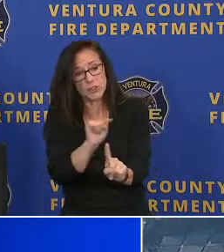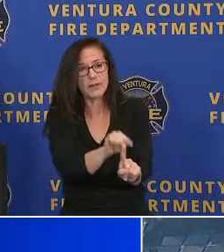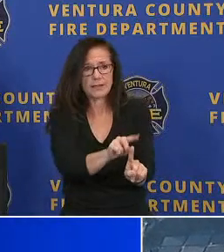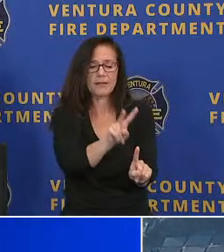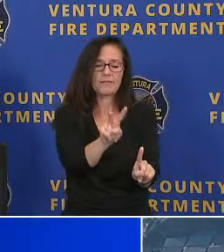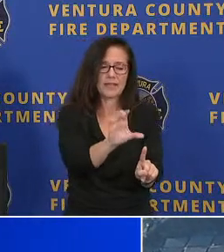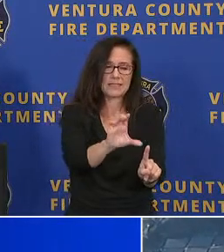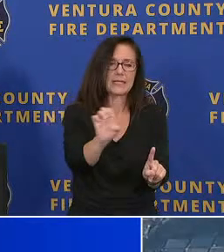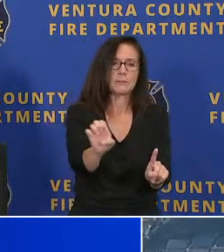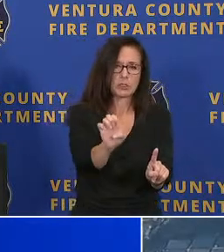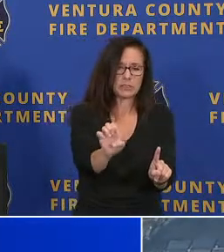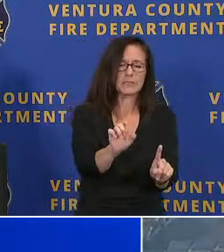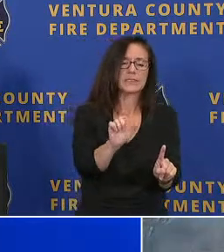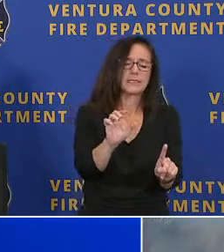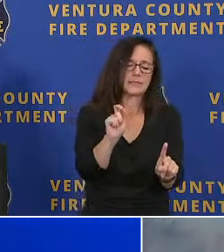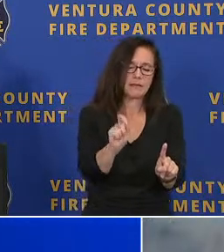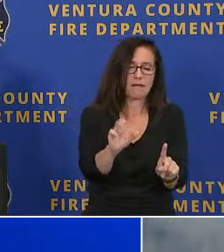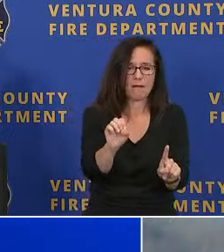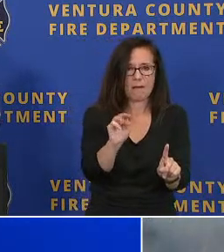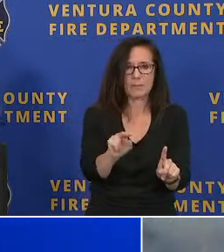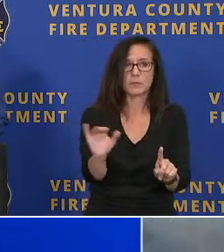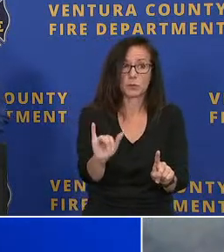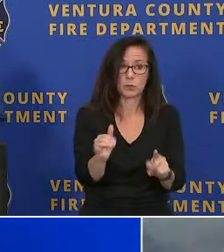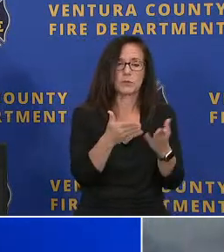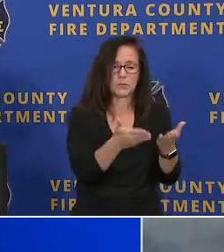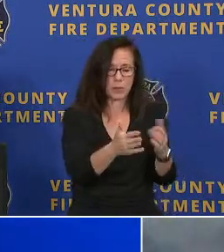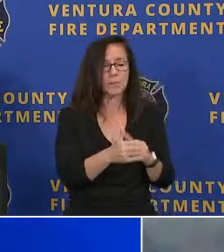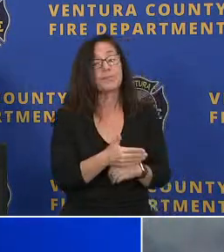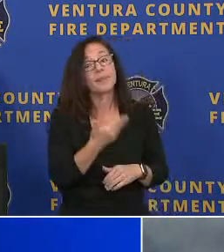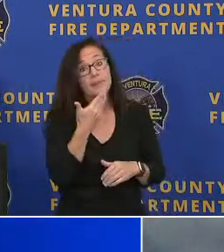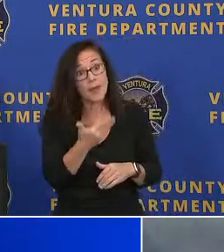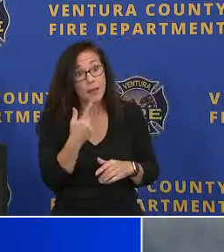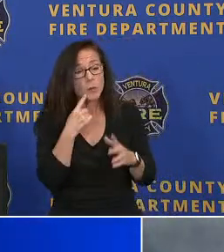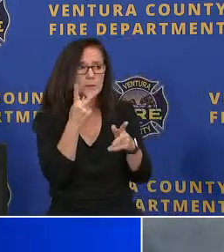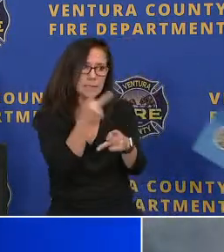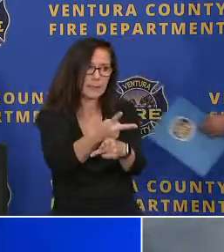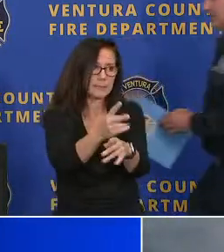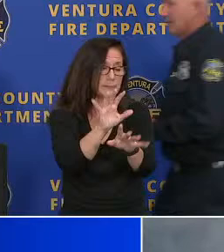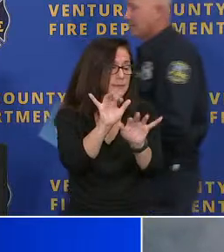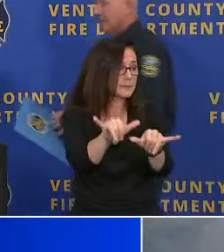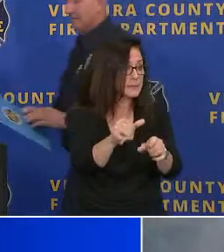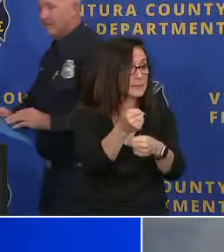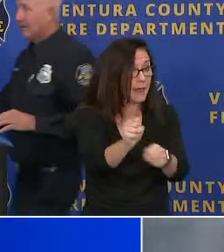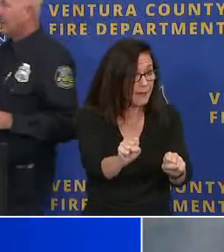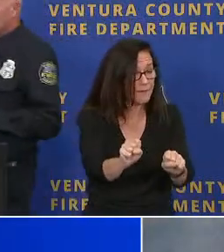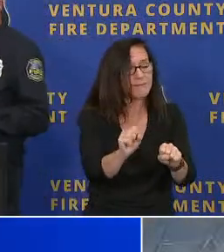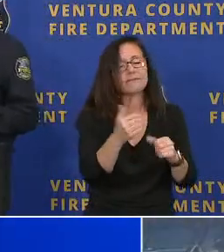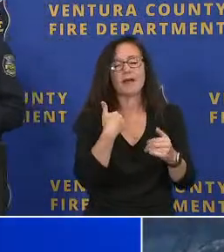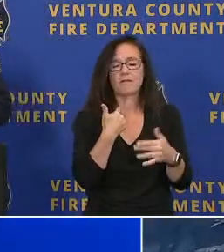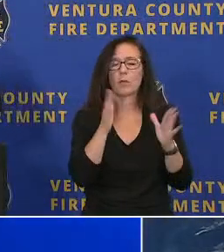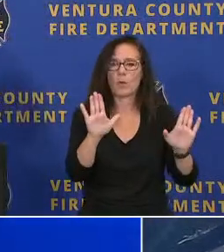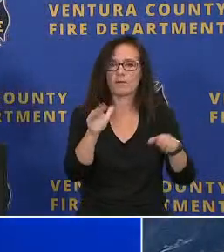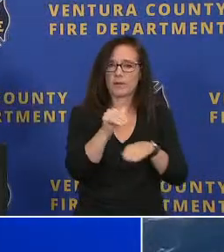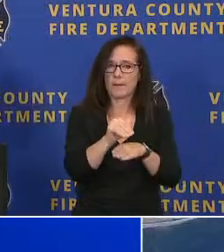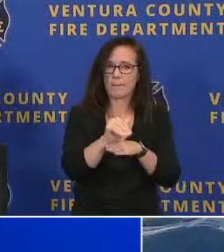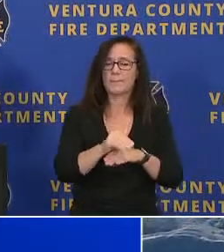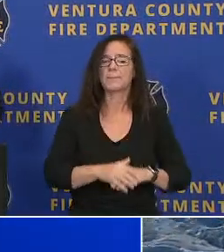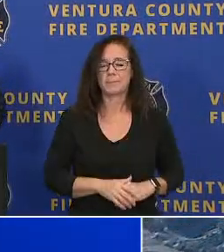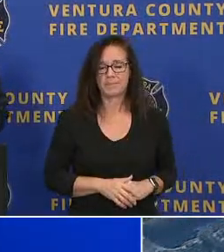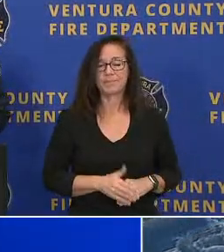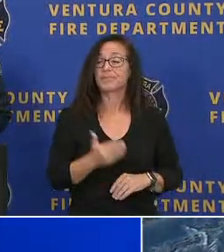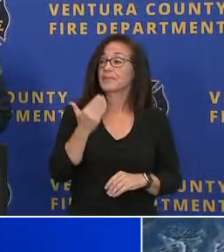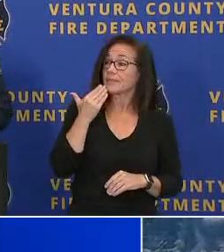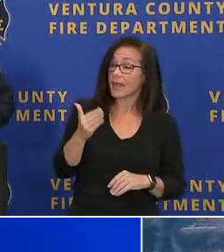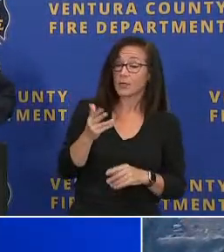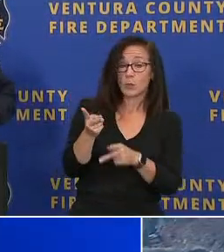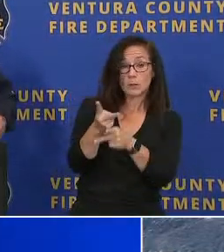on the mountain fire. Right now, that stands at 20,485 acres. We learned today that 132 properties